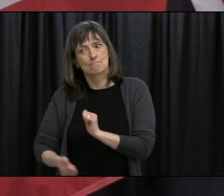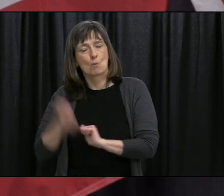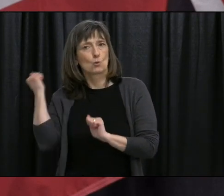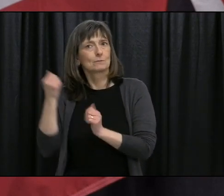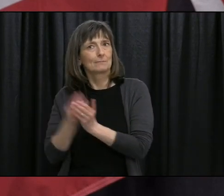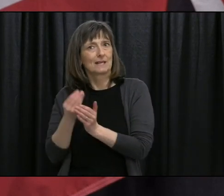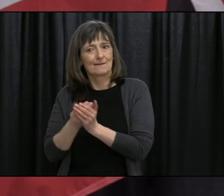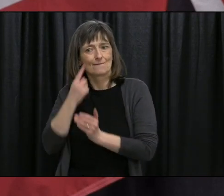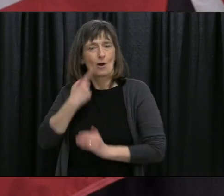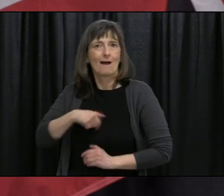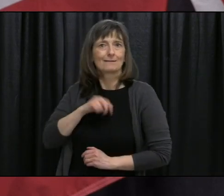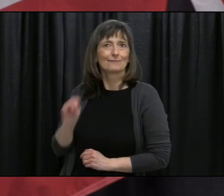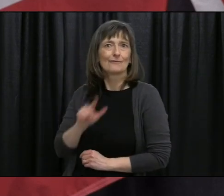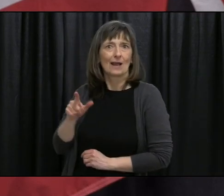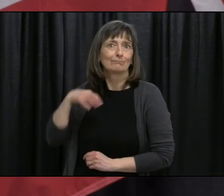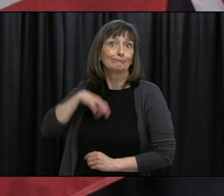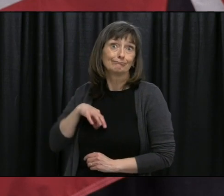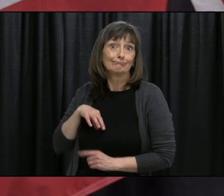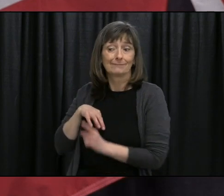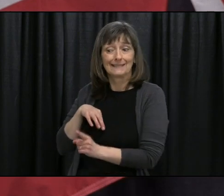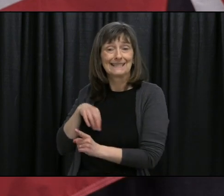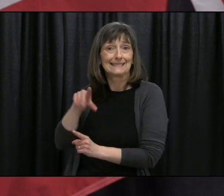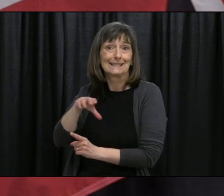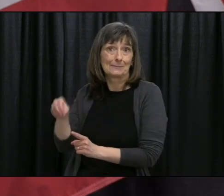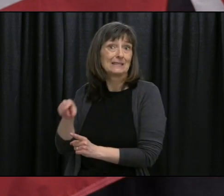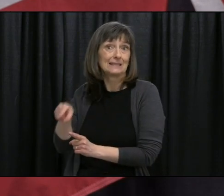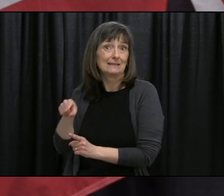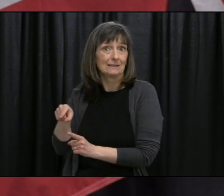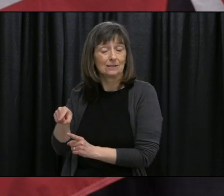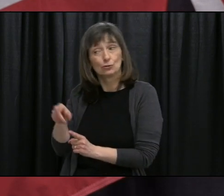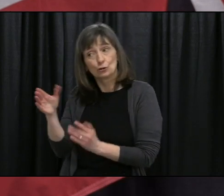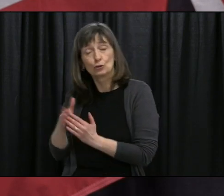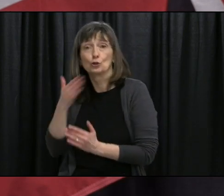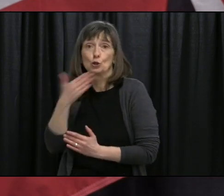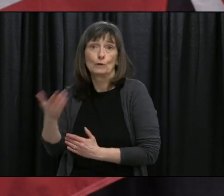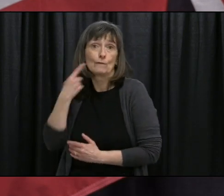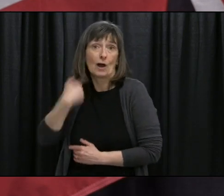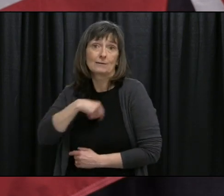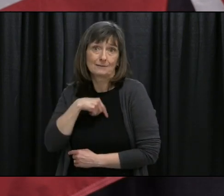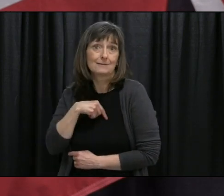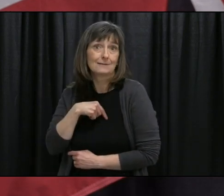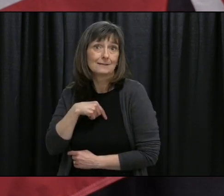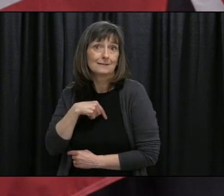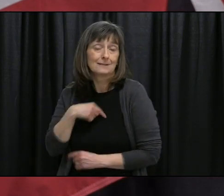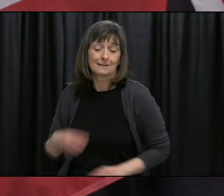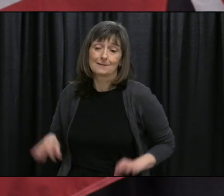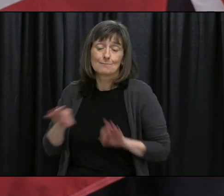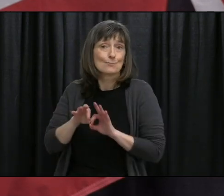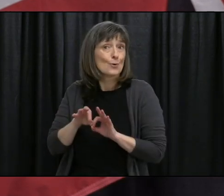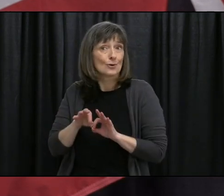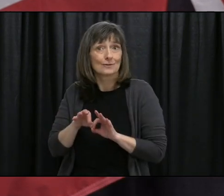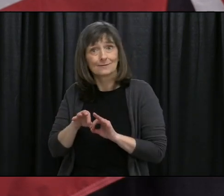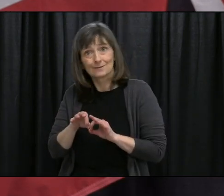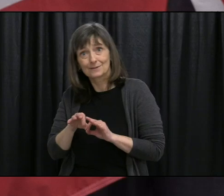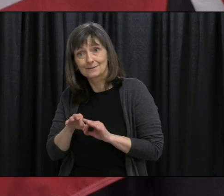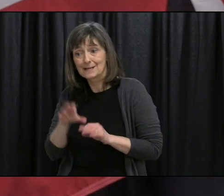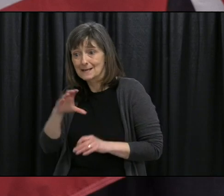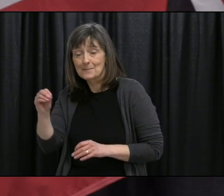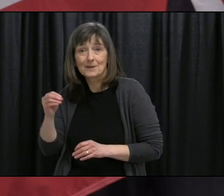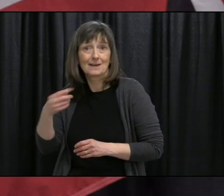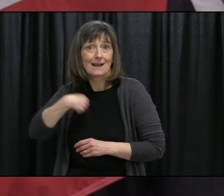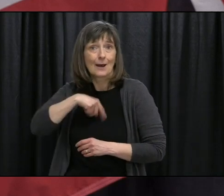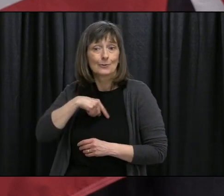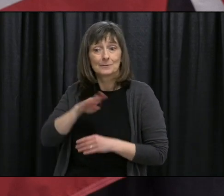you consider all the projects that they're involved in within our province. So they're an important piece of our offshore. We want to work with them. We want to work with